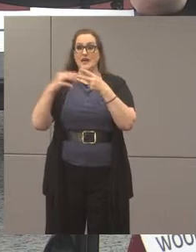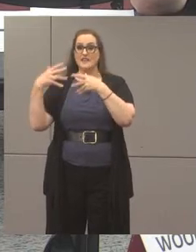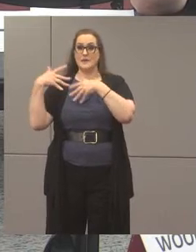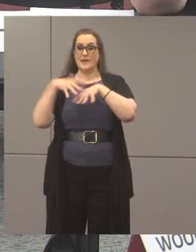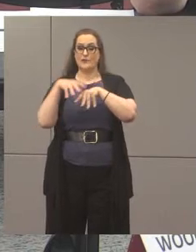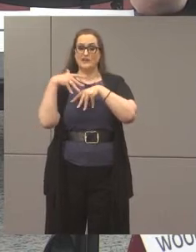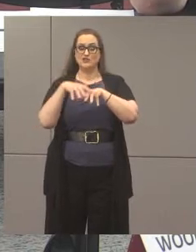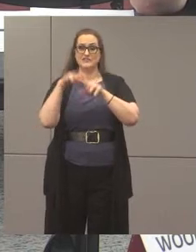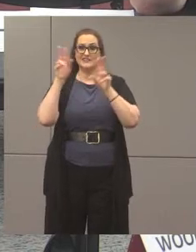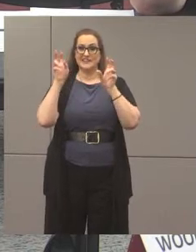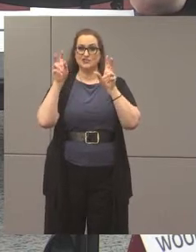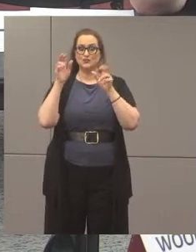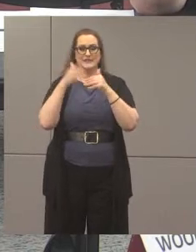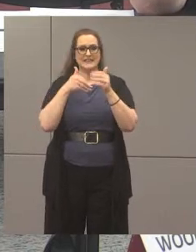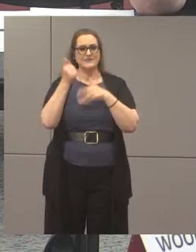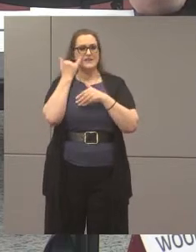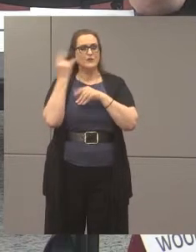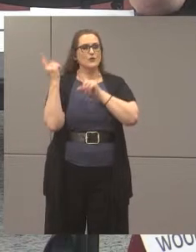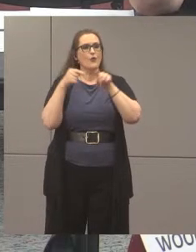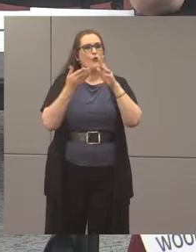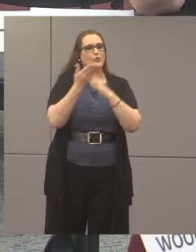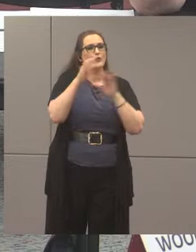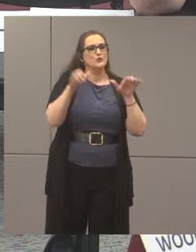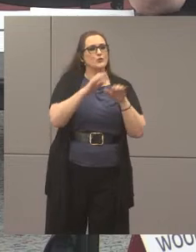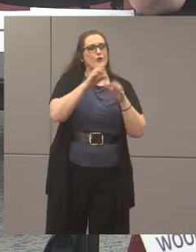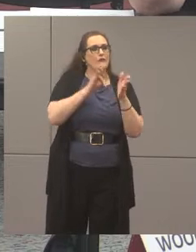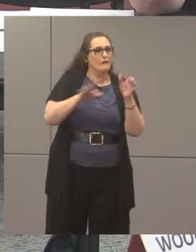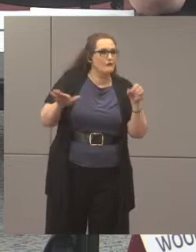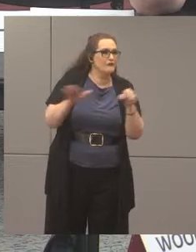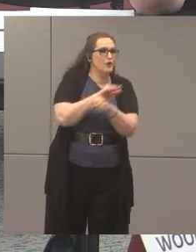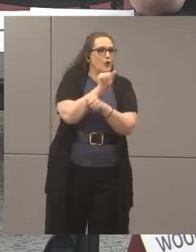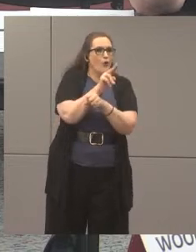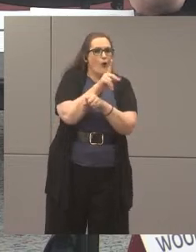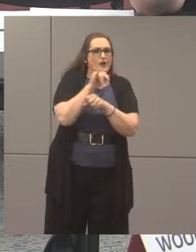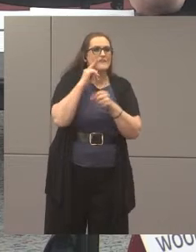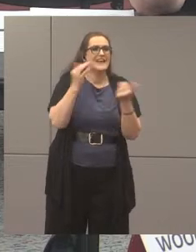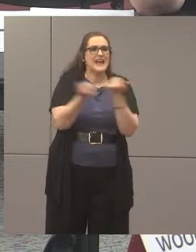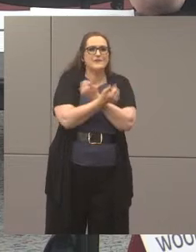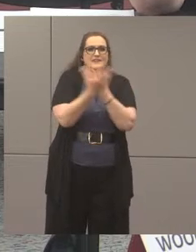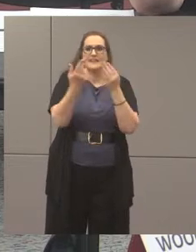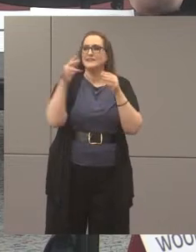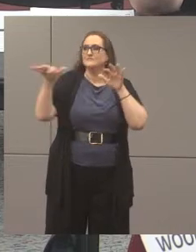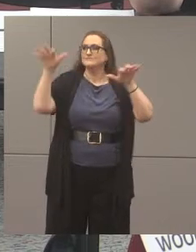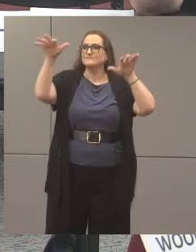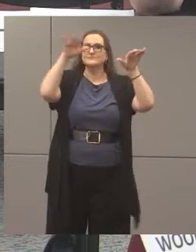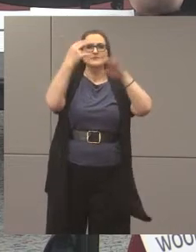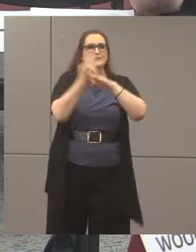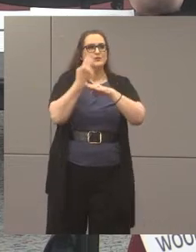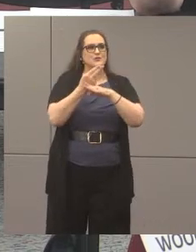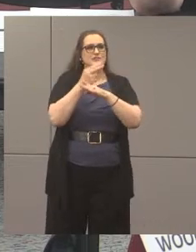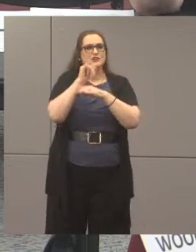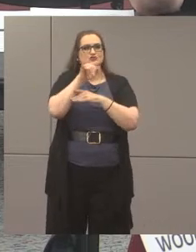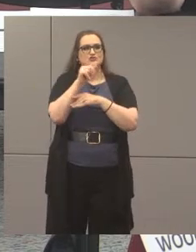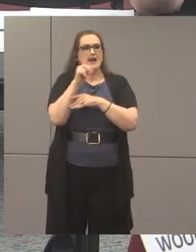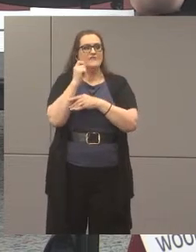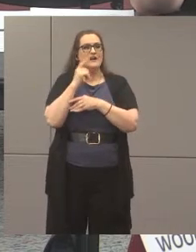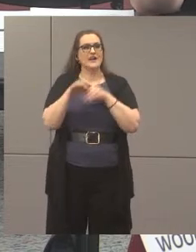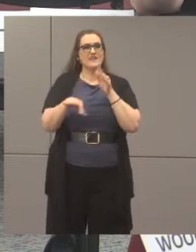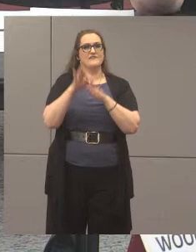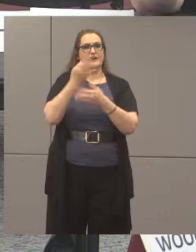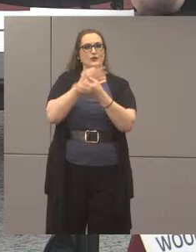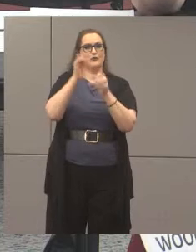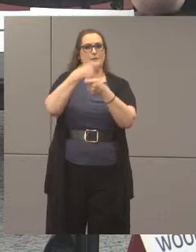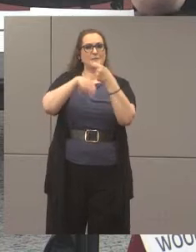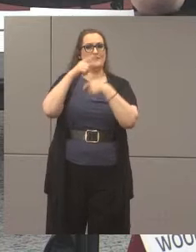even if we could go through and do a full audit of everything that uses Java and to try and find a free replacement for